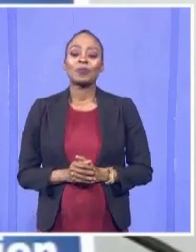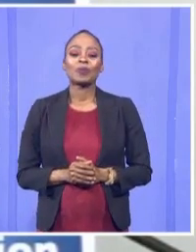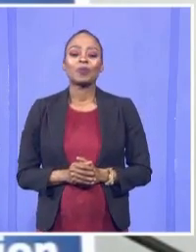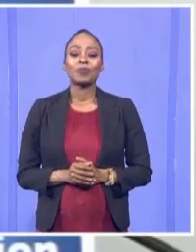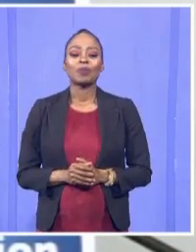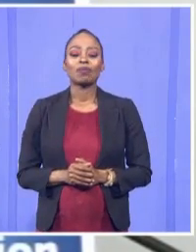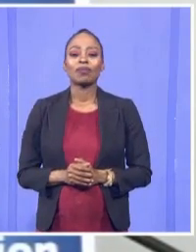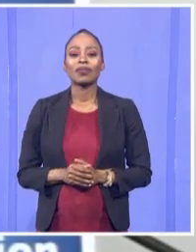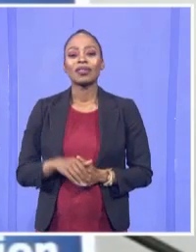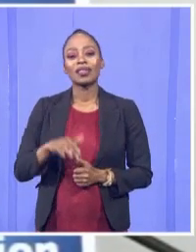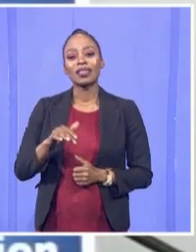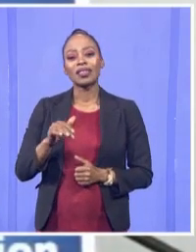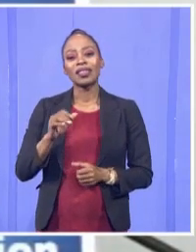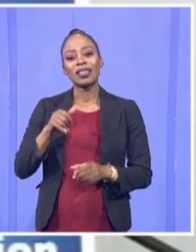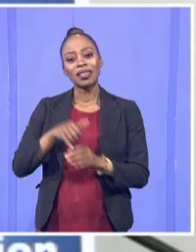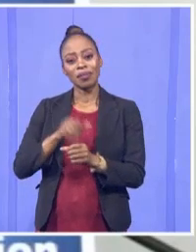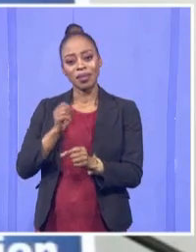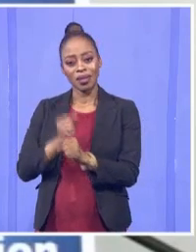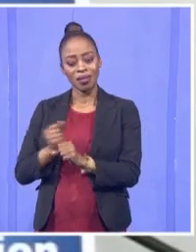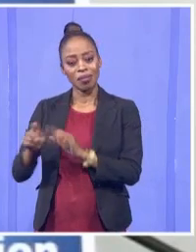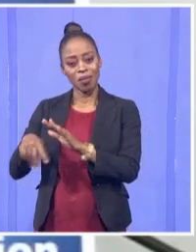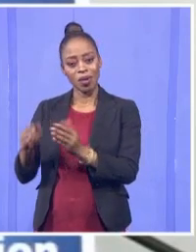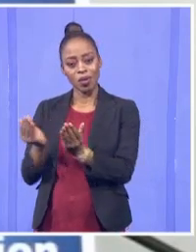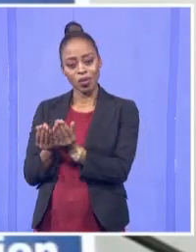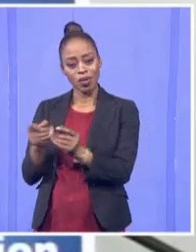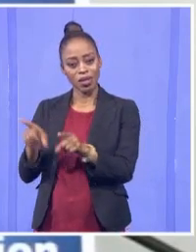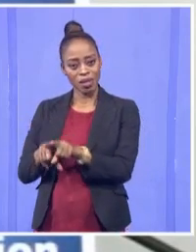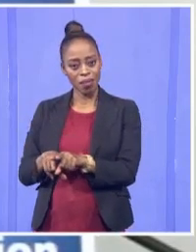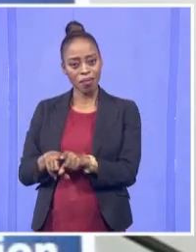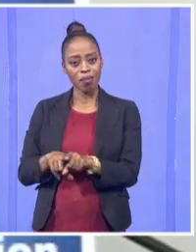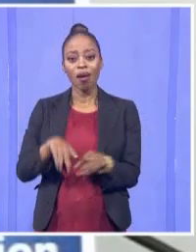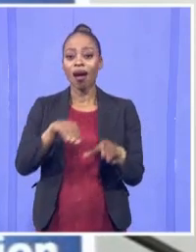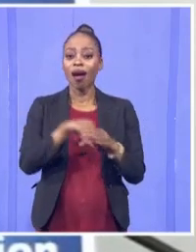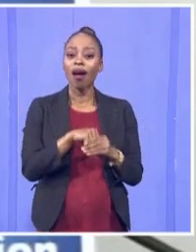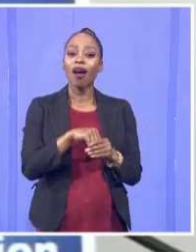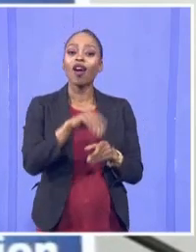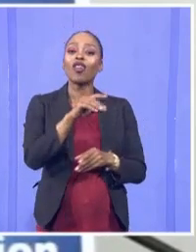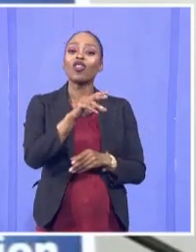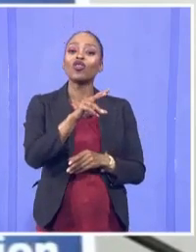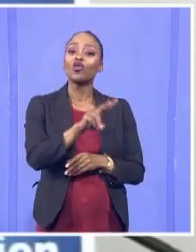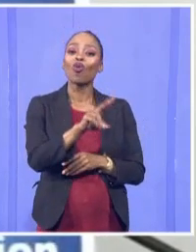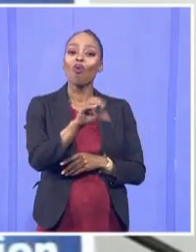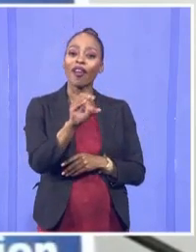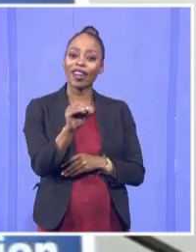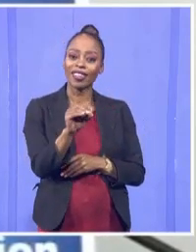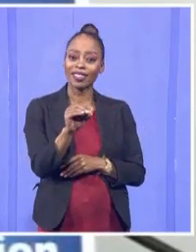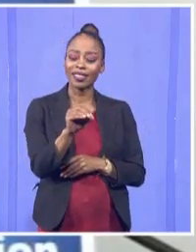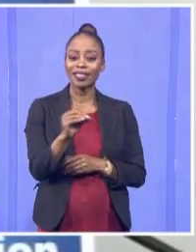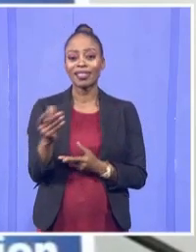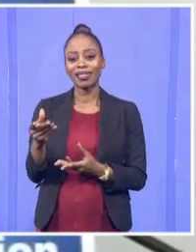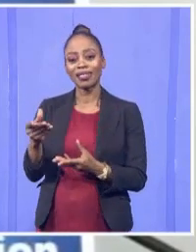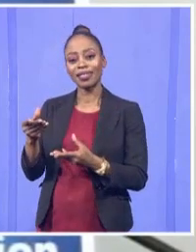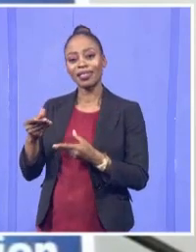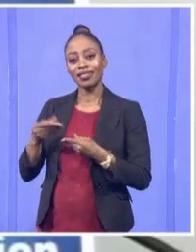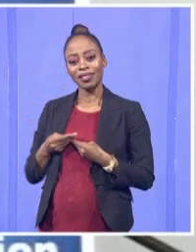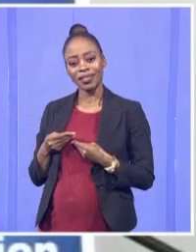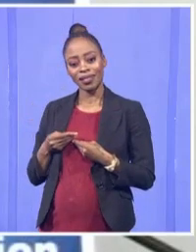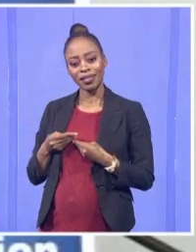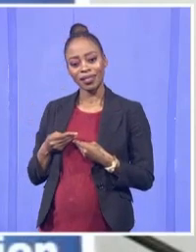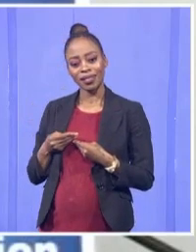Alston Primary School in Germiston. They've got 200 capacity. They can only take